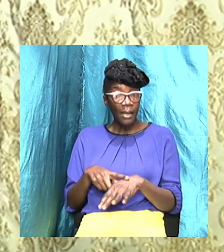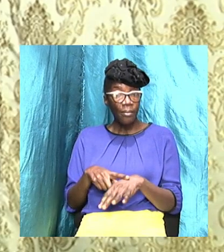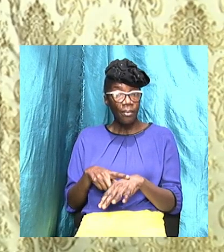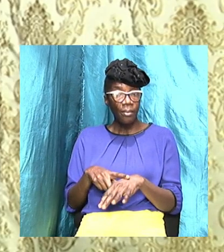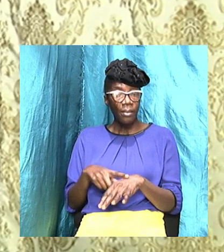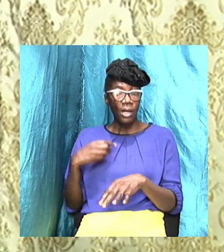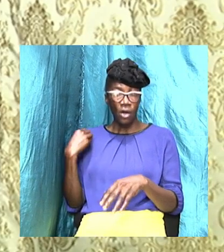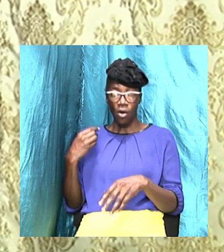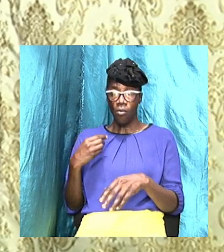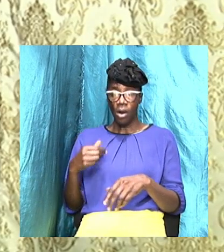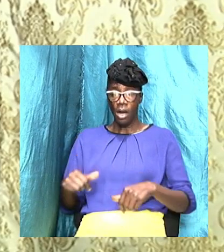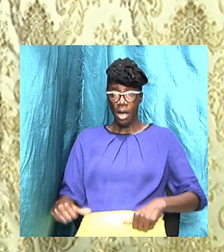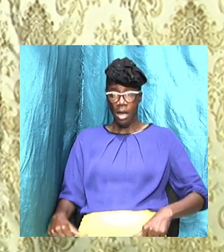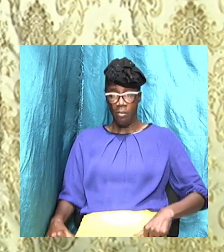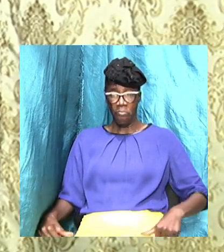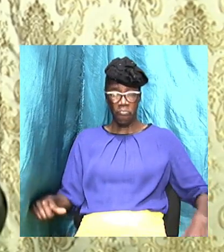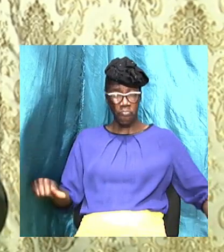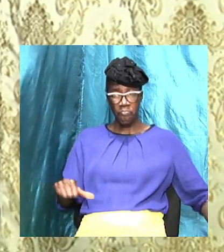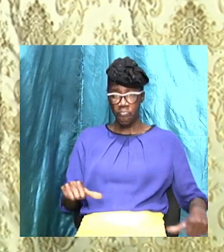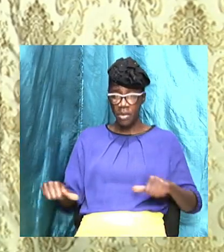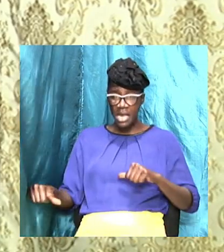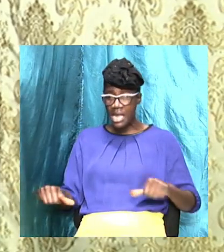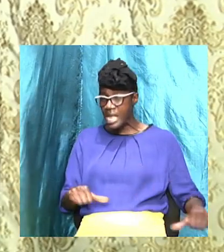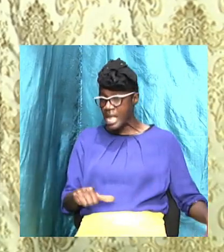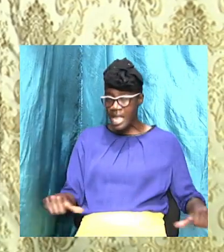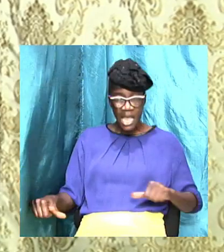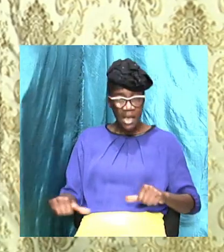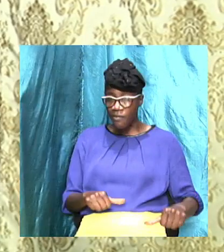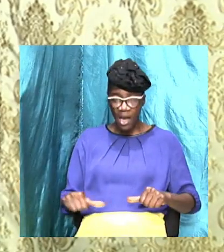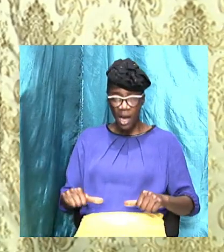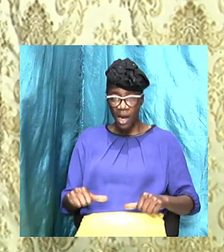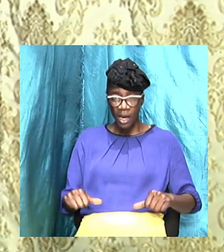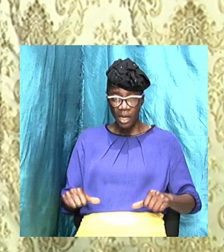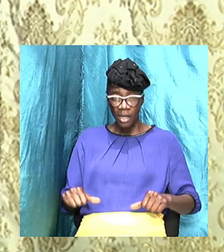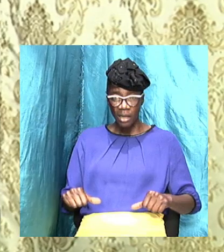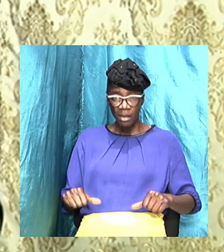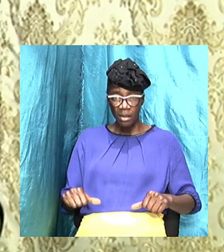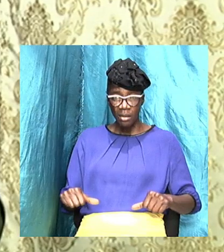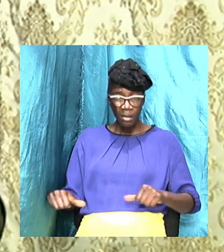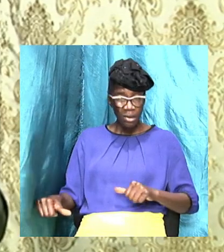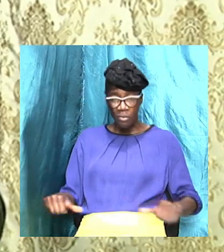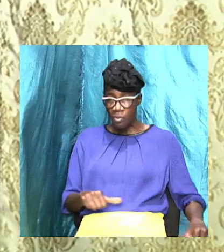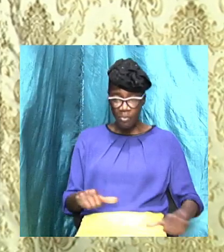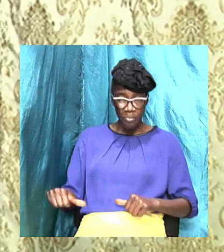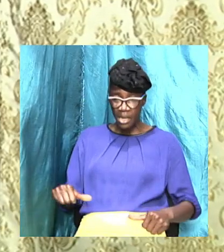our behavior, amen, what we do, our conversation, as the scripture said, how we, our lifestyle